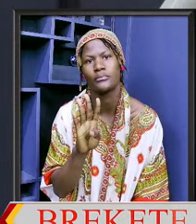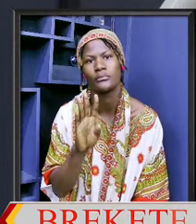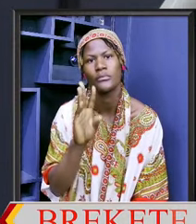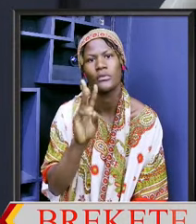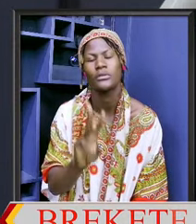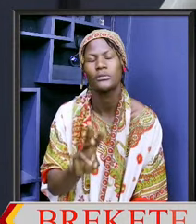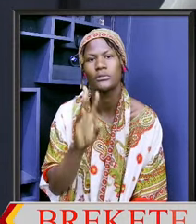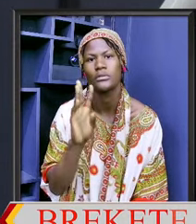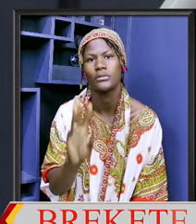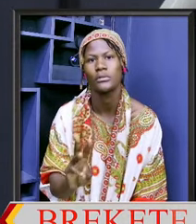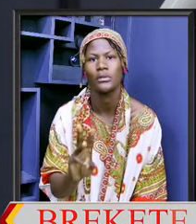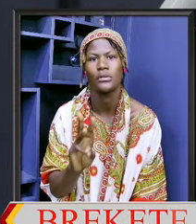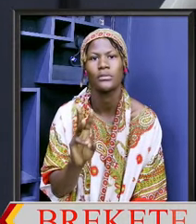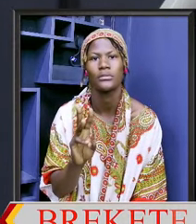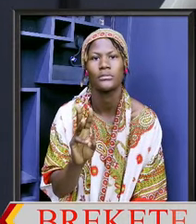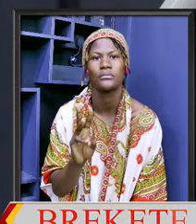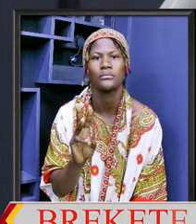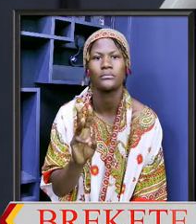6 6